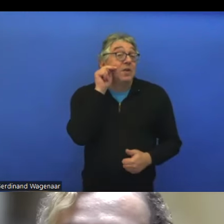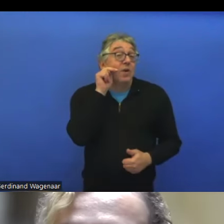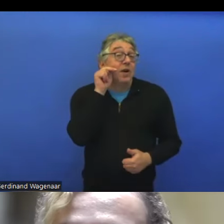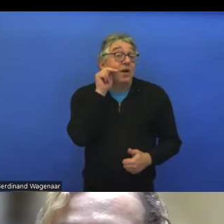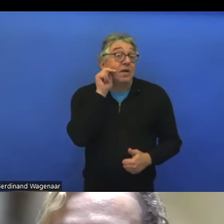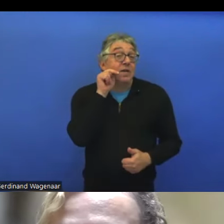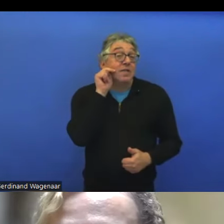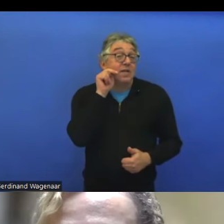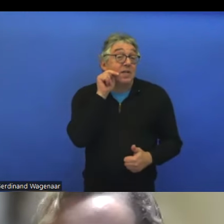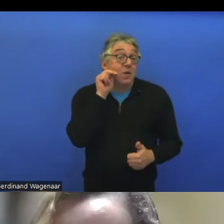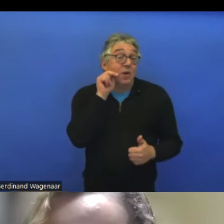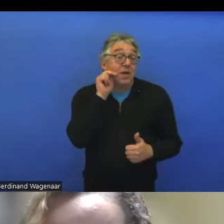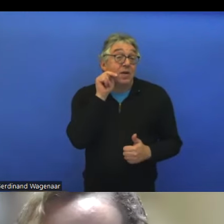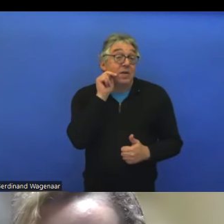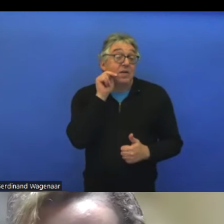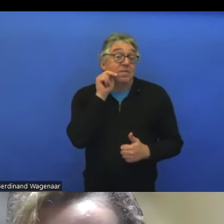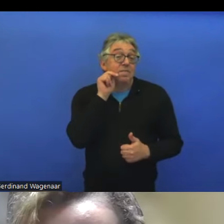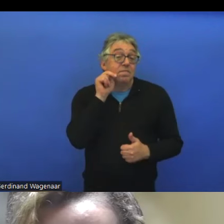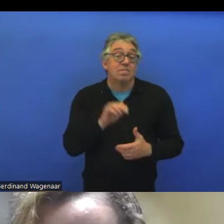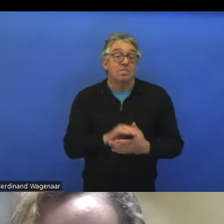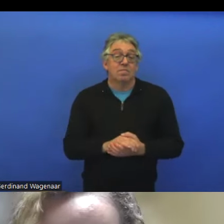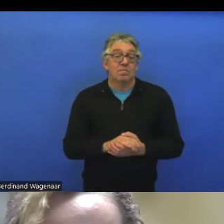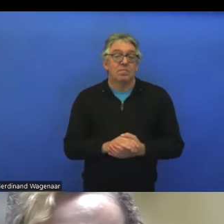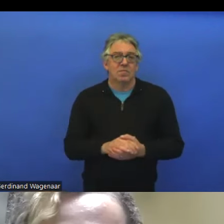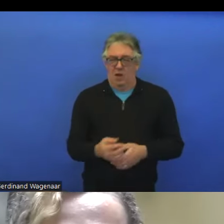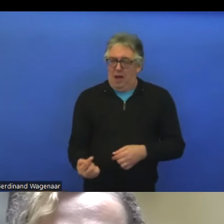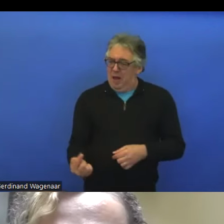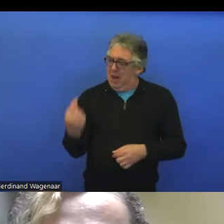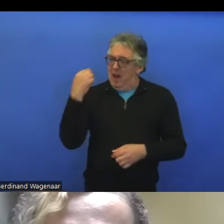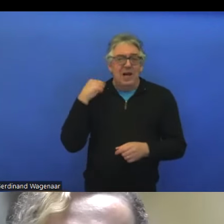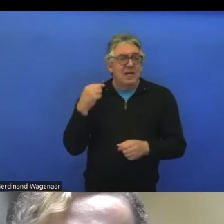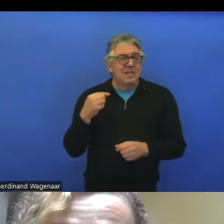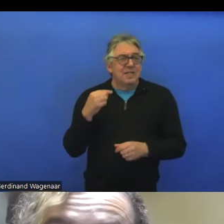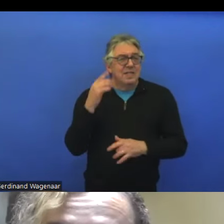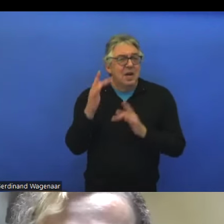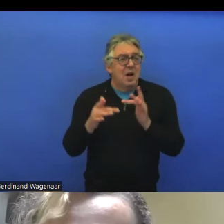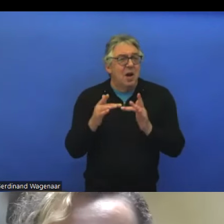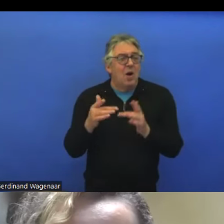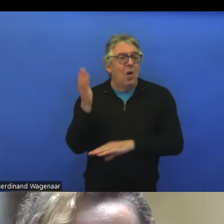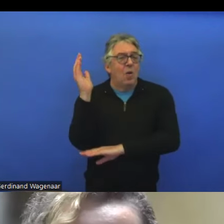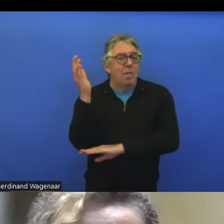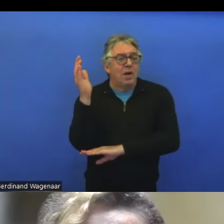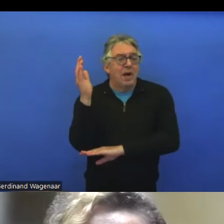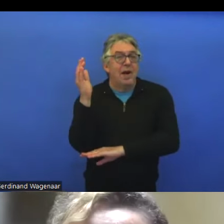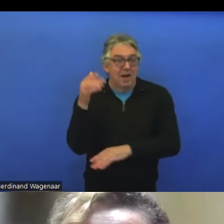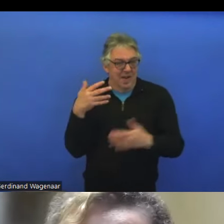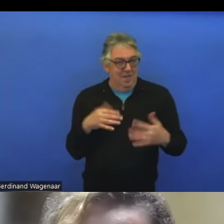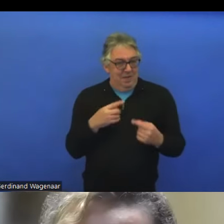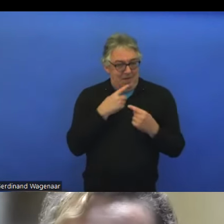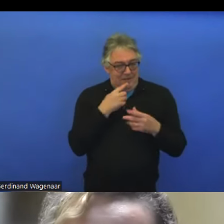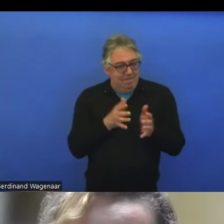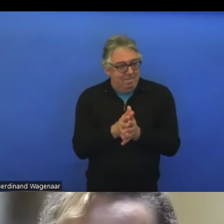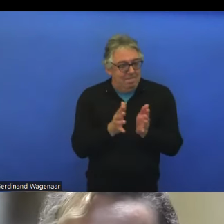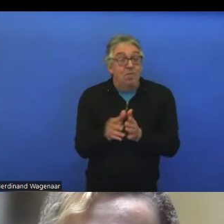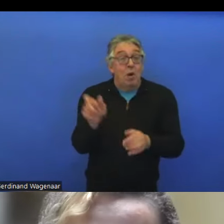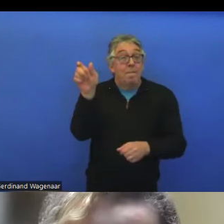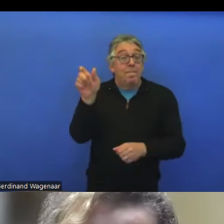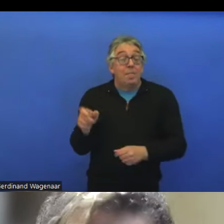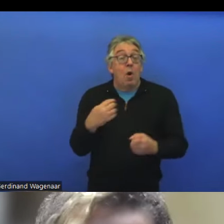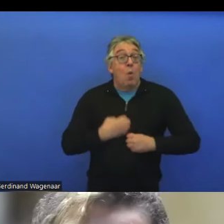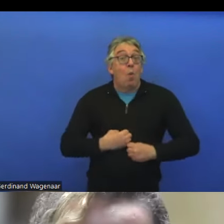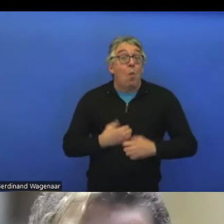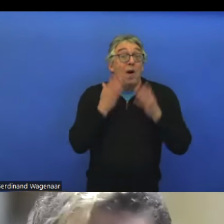for individuals, we mentioned that in a previous webinar, I think, for individuals who have albinism, they are being targeted specifically because